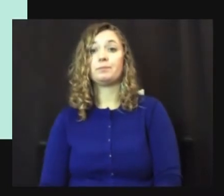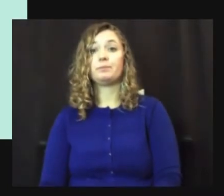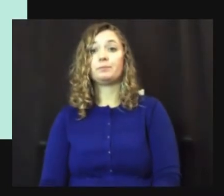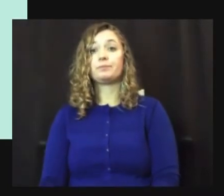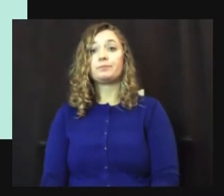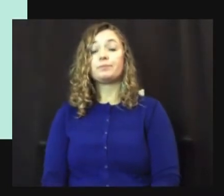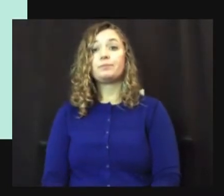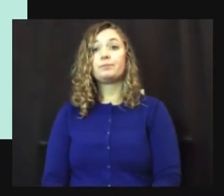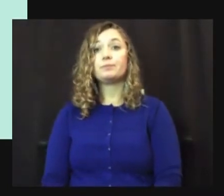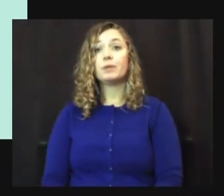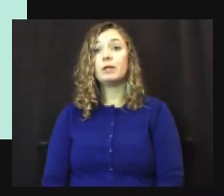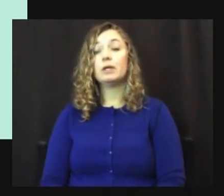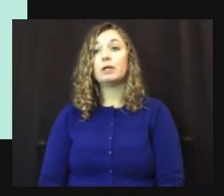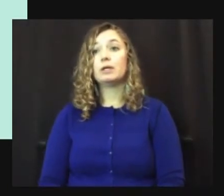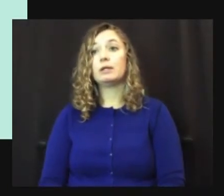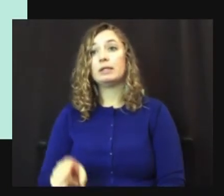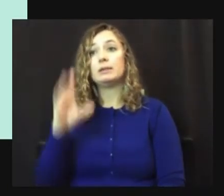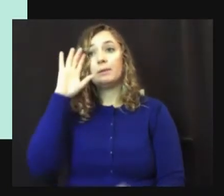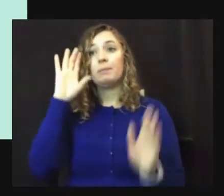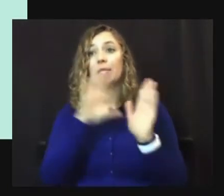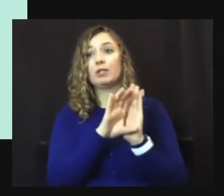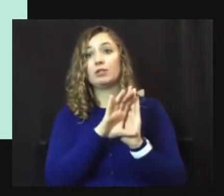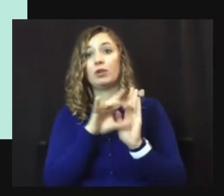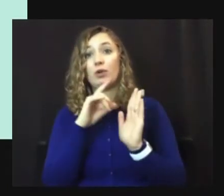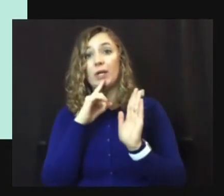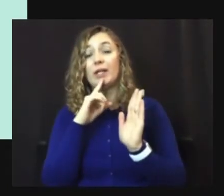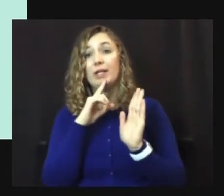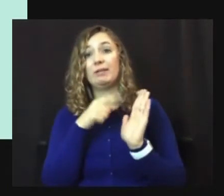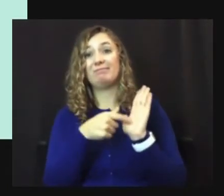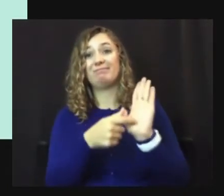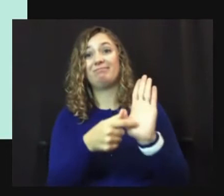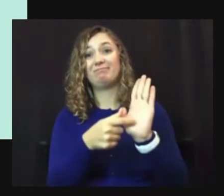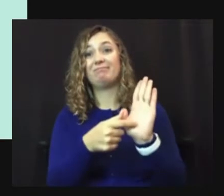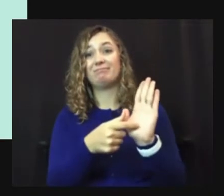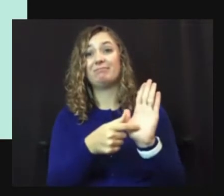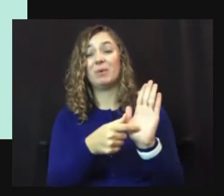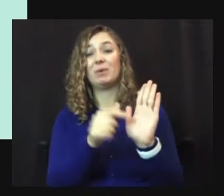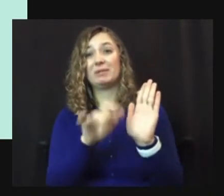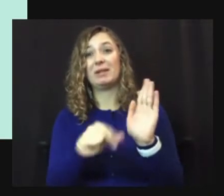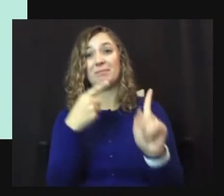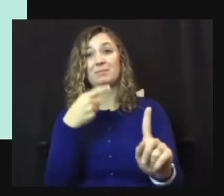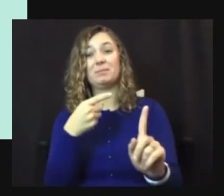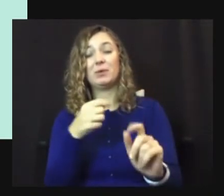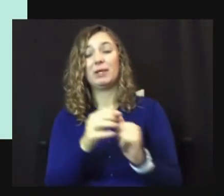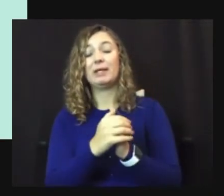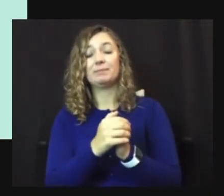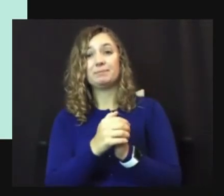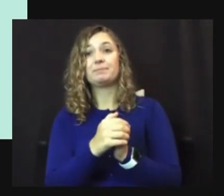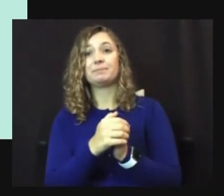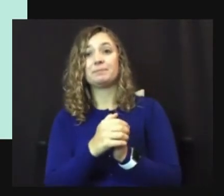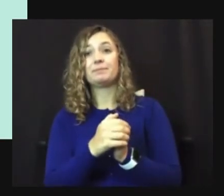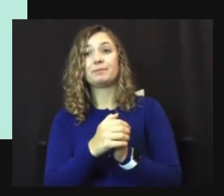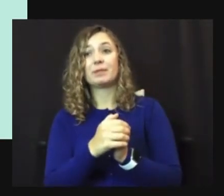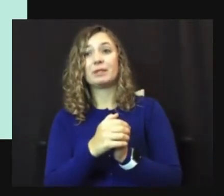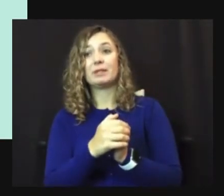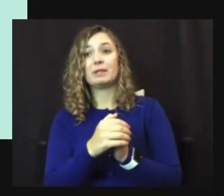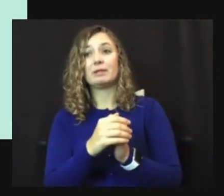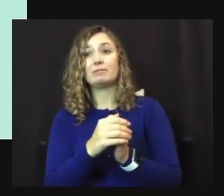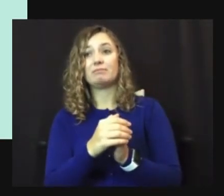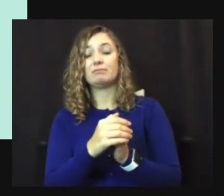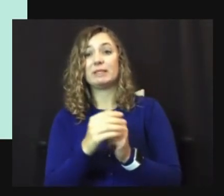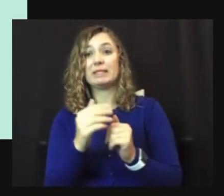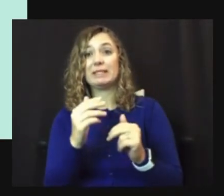this image kind of illustrates that point of having things built into